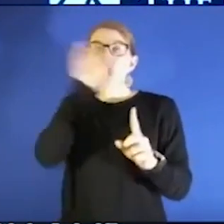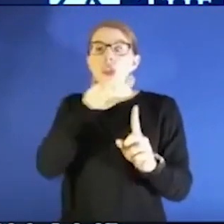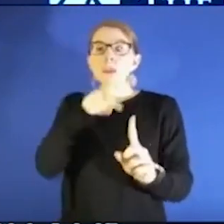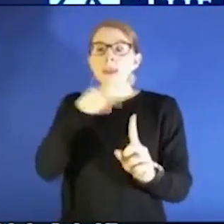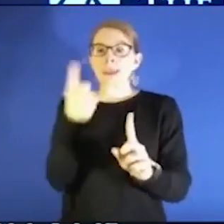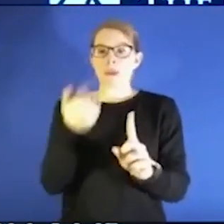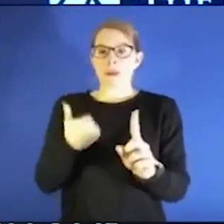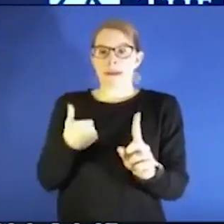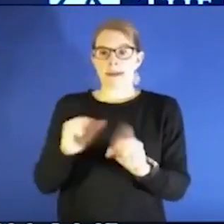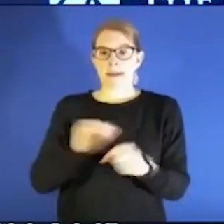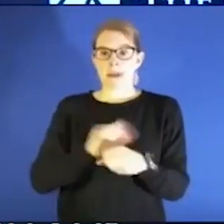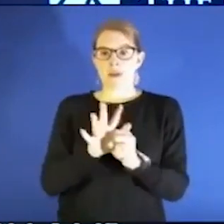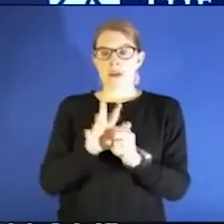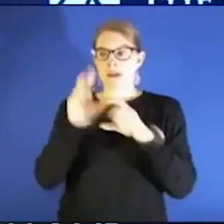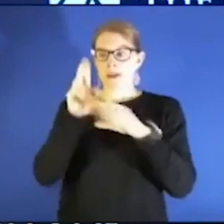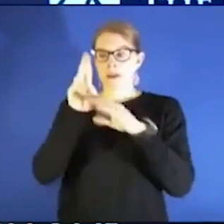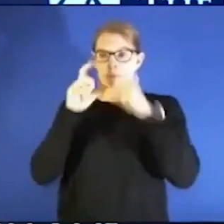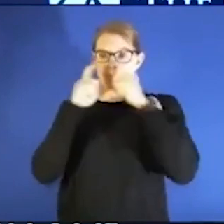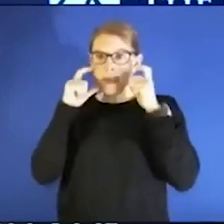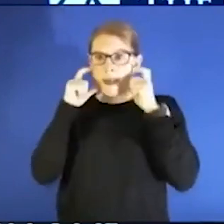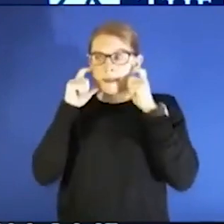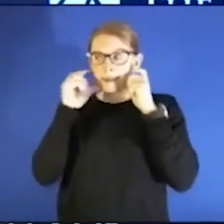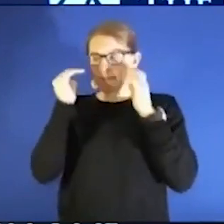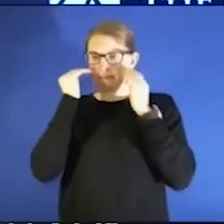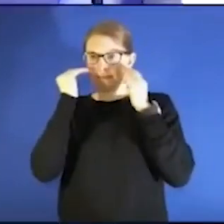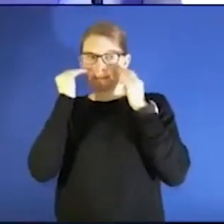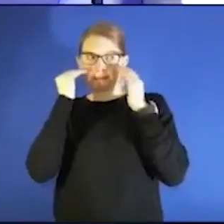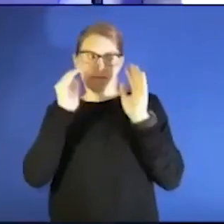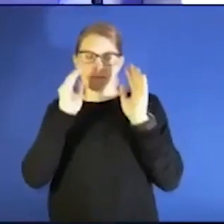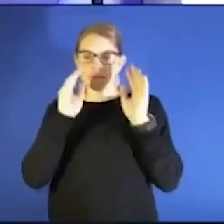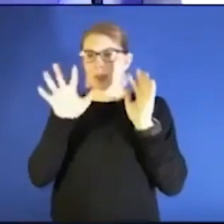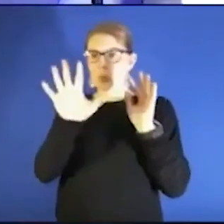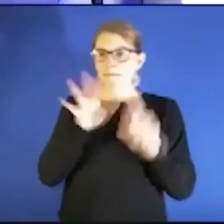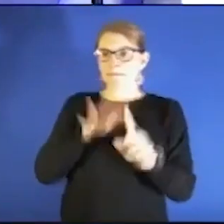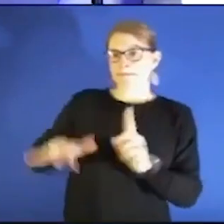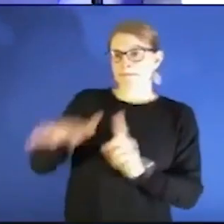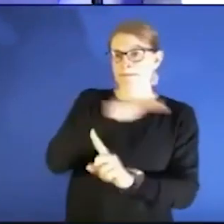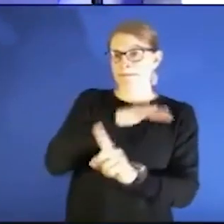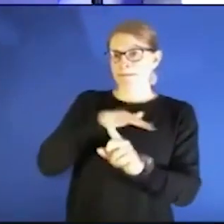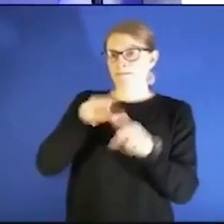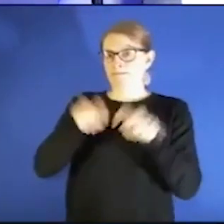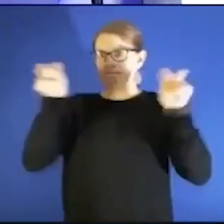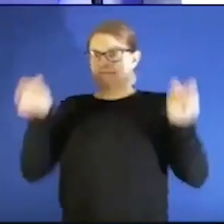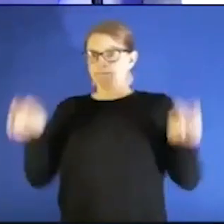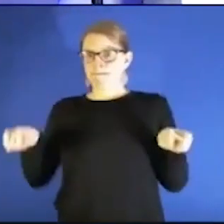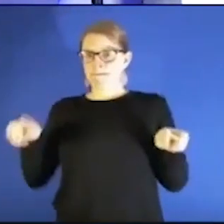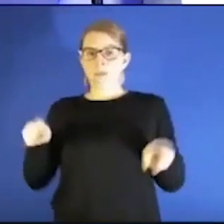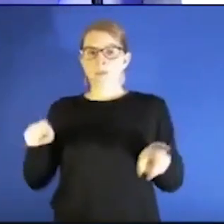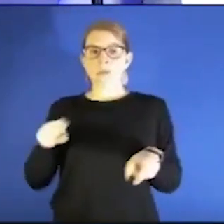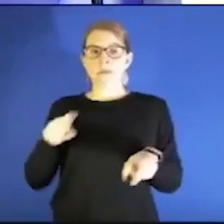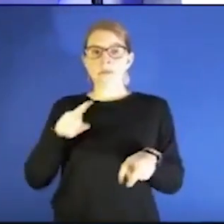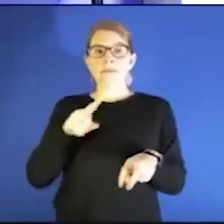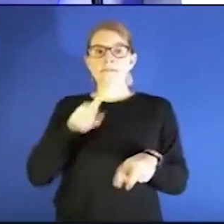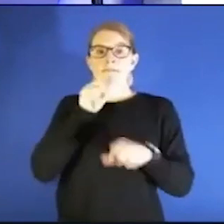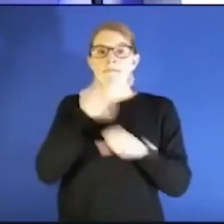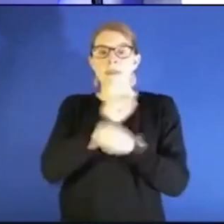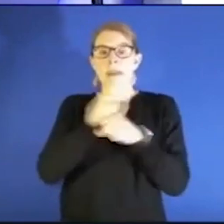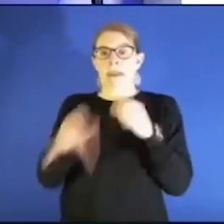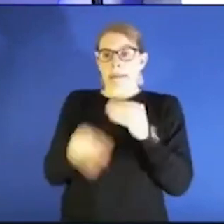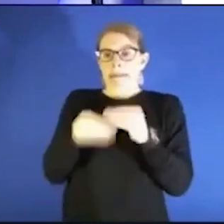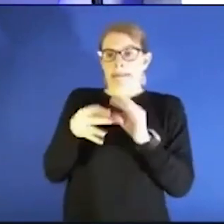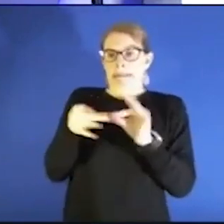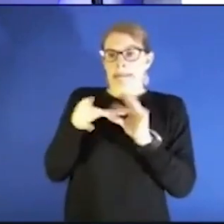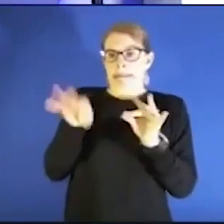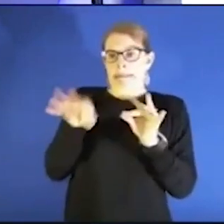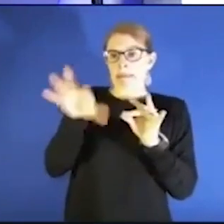just really being aware of your surroundings. Yeah, I was actually just going to go, as probably you were too, very